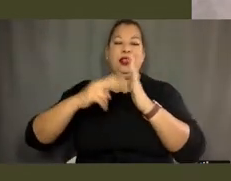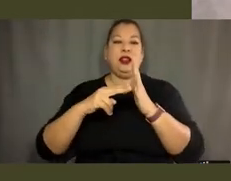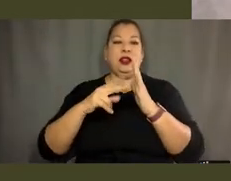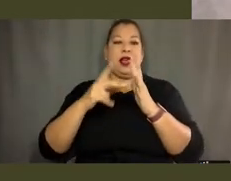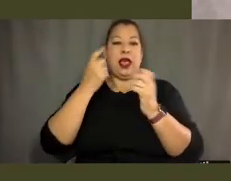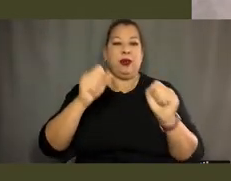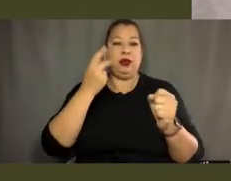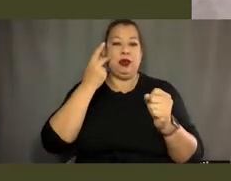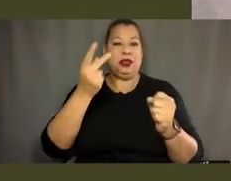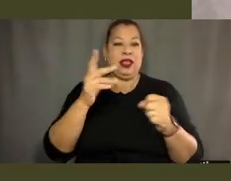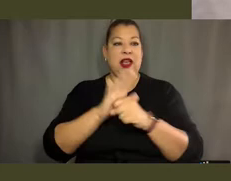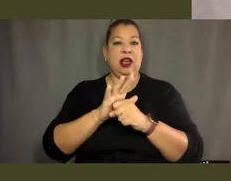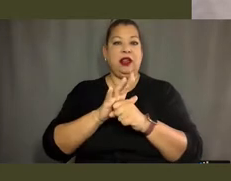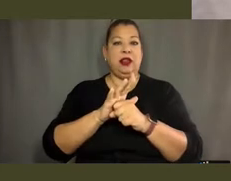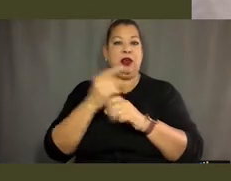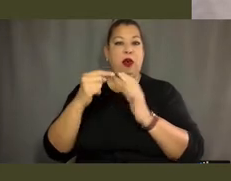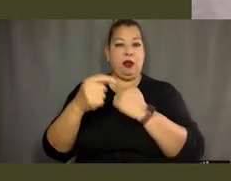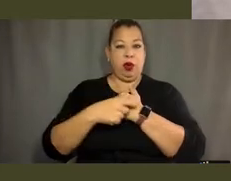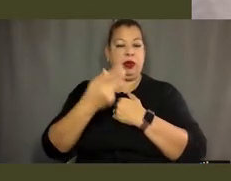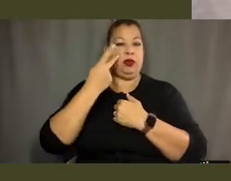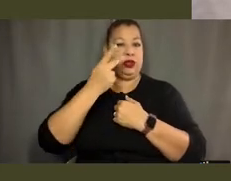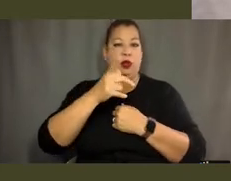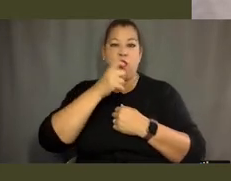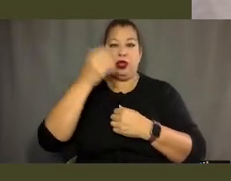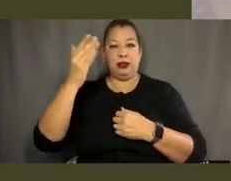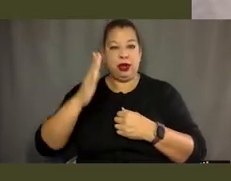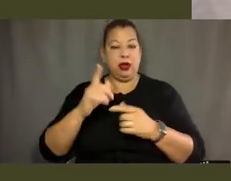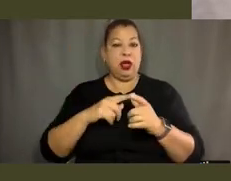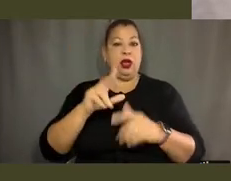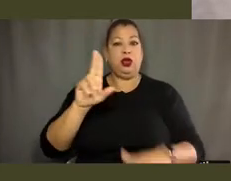in a moment. It's